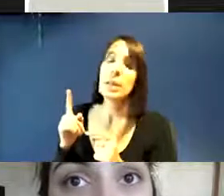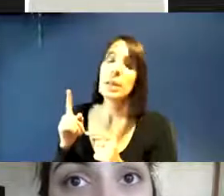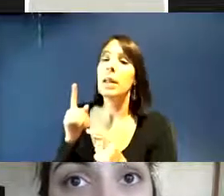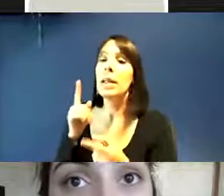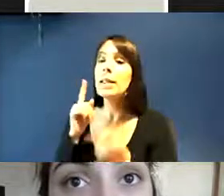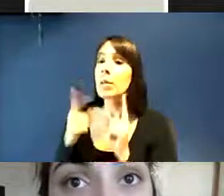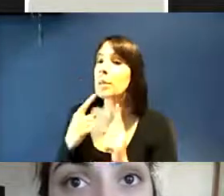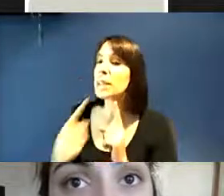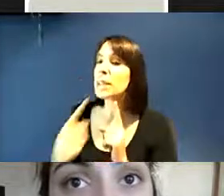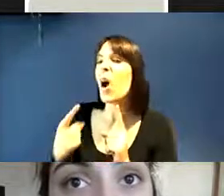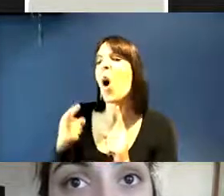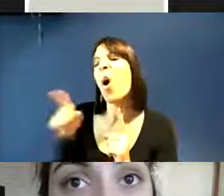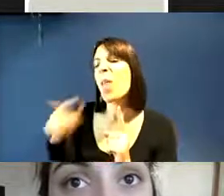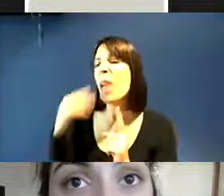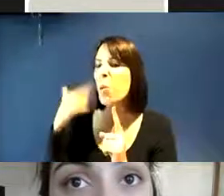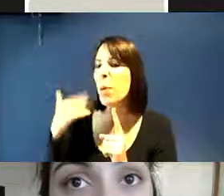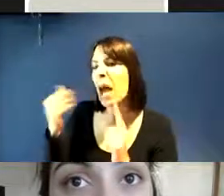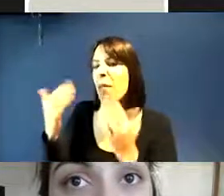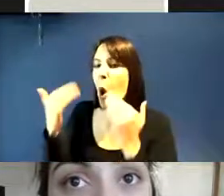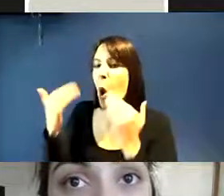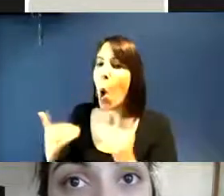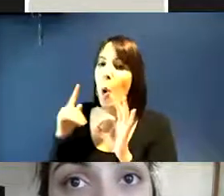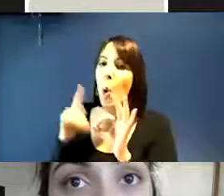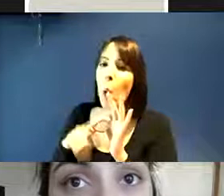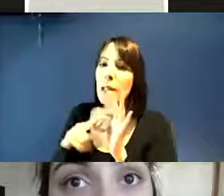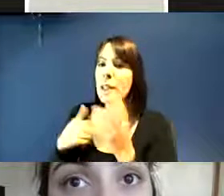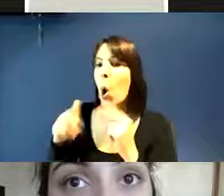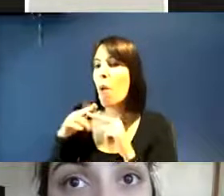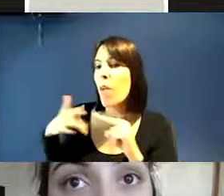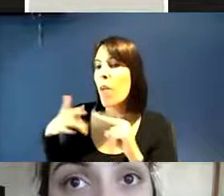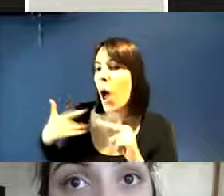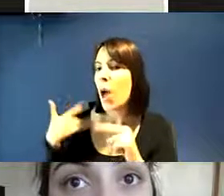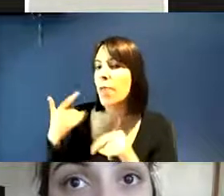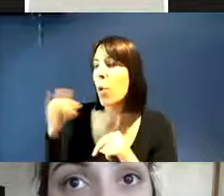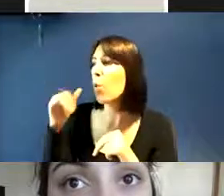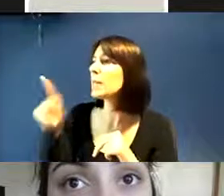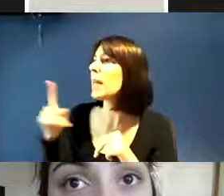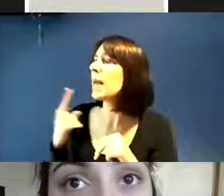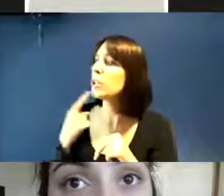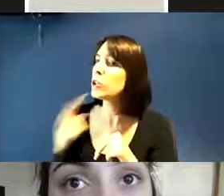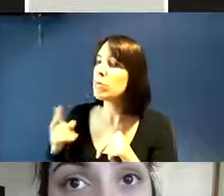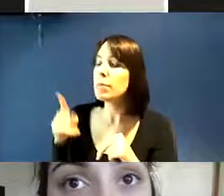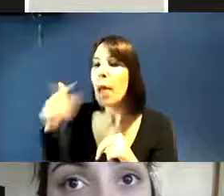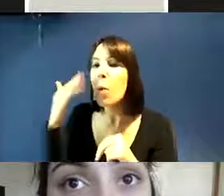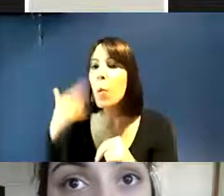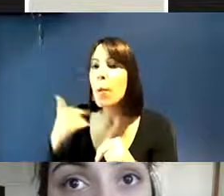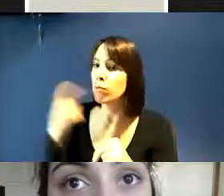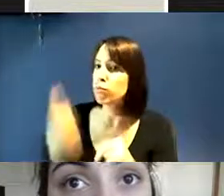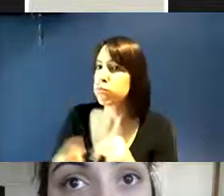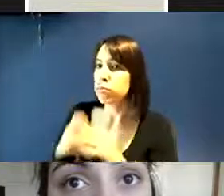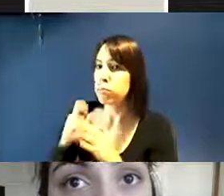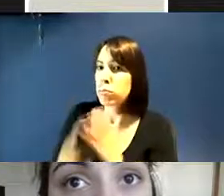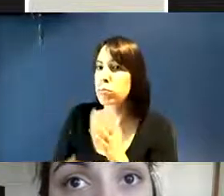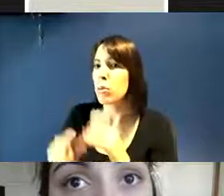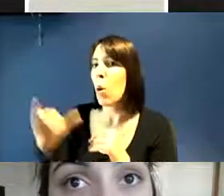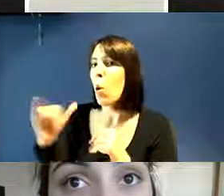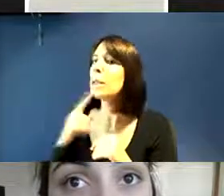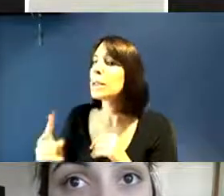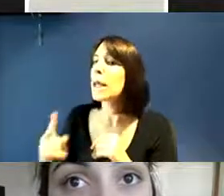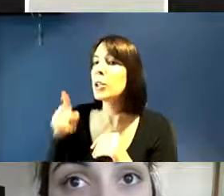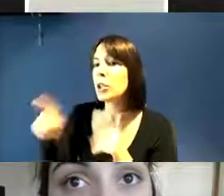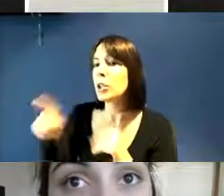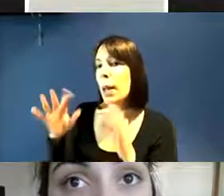quality of life, or she is severely disabled, or perhaps she is bound by her